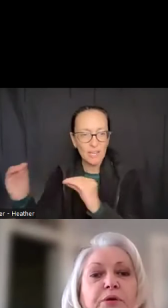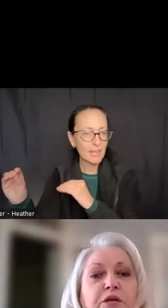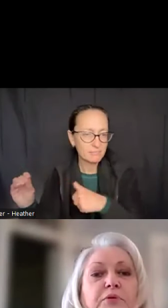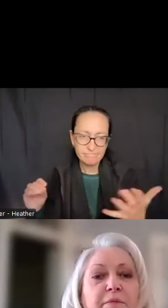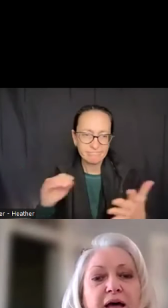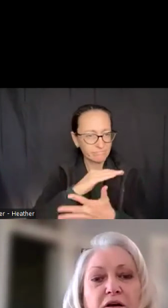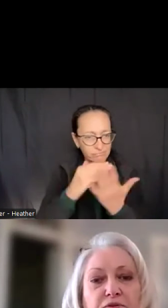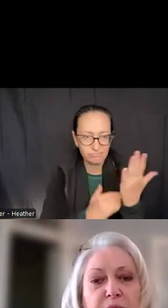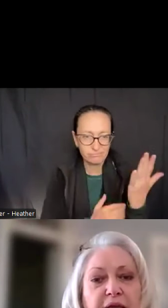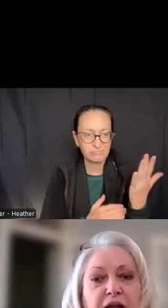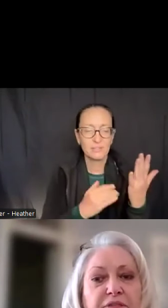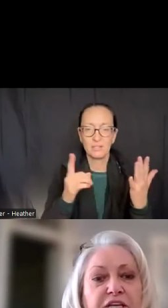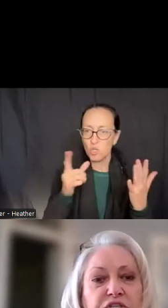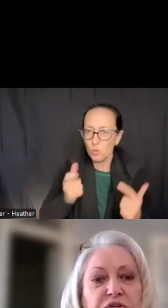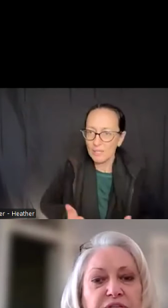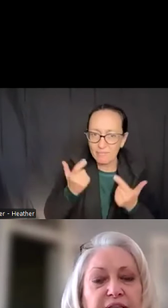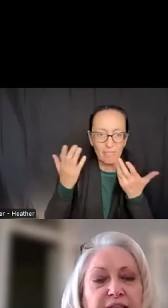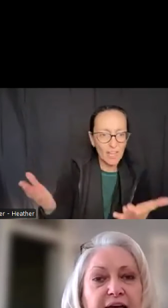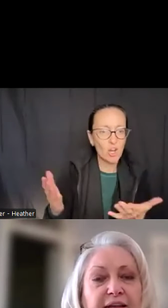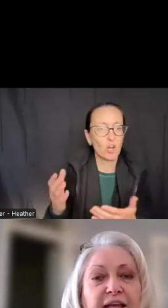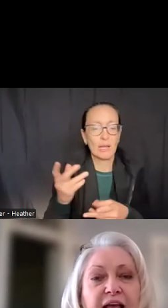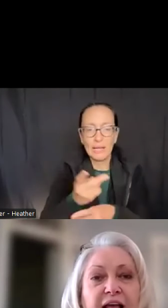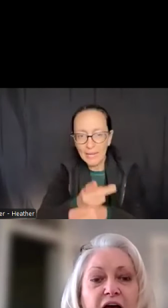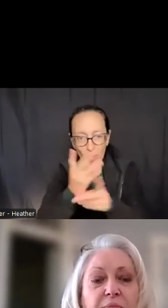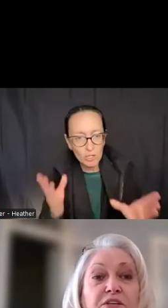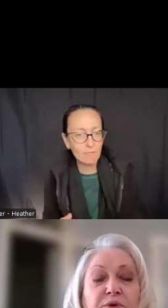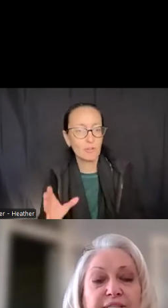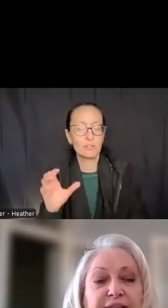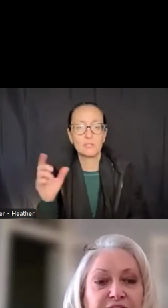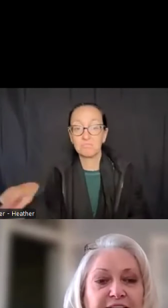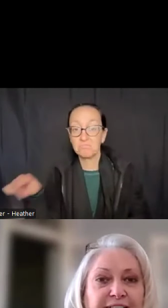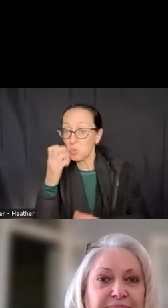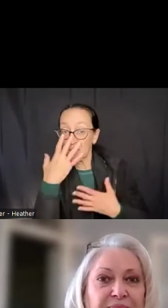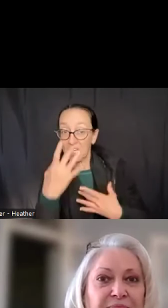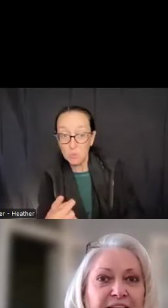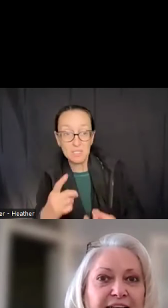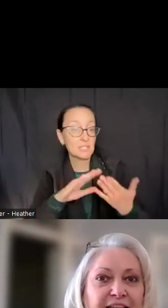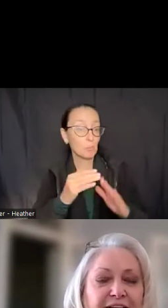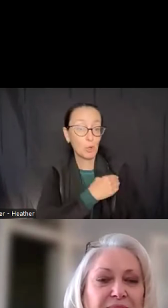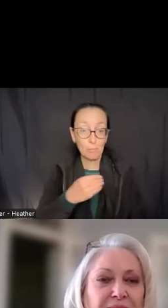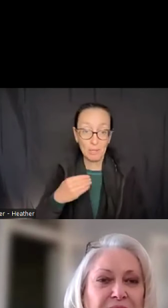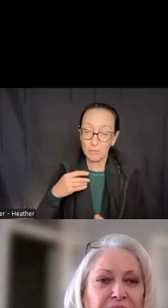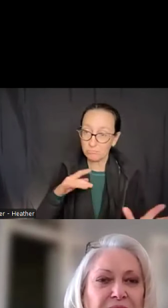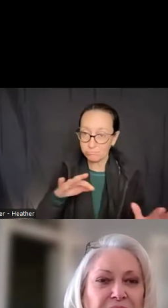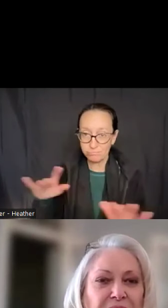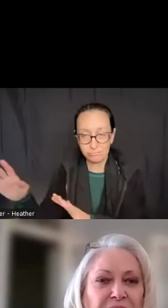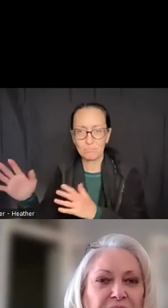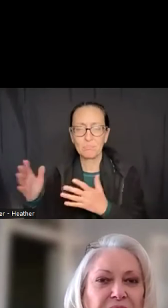providers, and other people about long-term care and the issues that these residents face. Next slide.